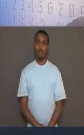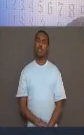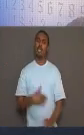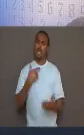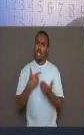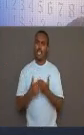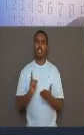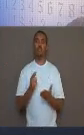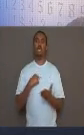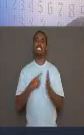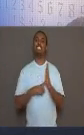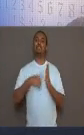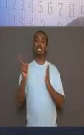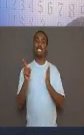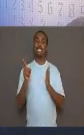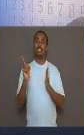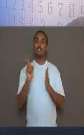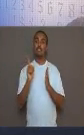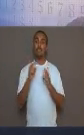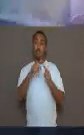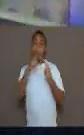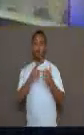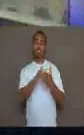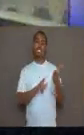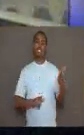Here is what is missing from the text.